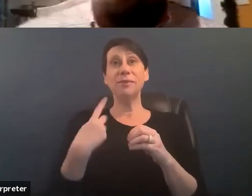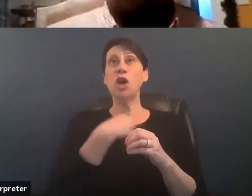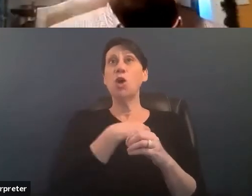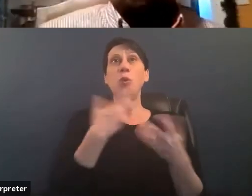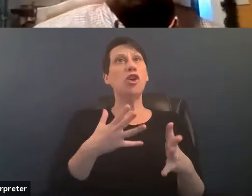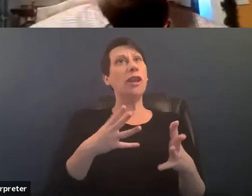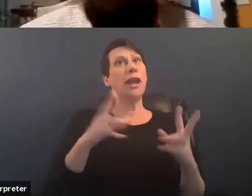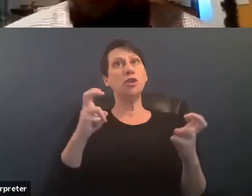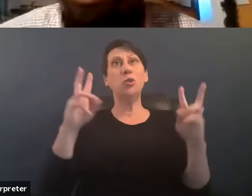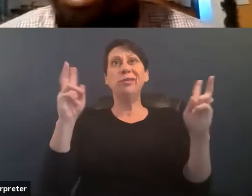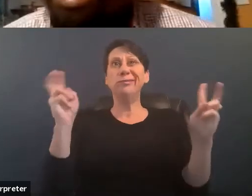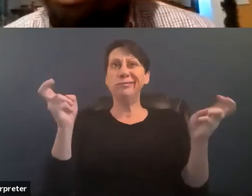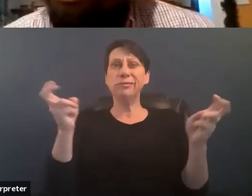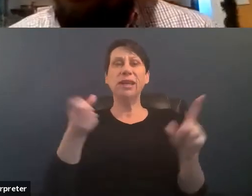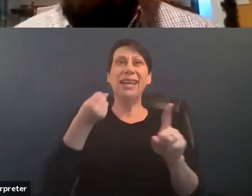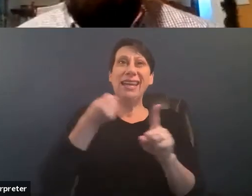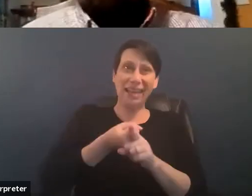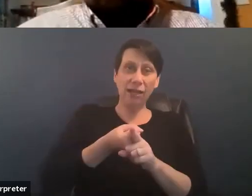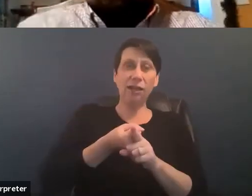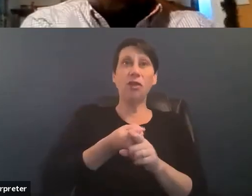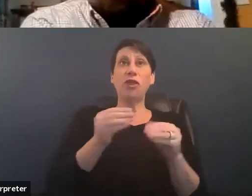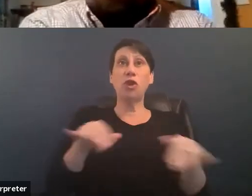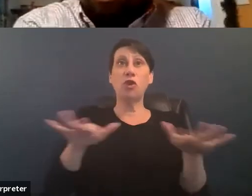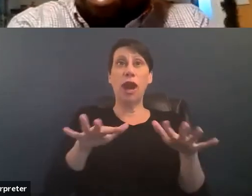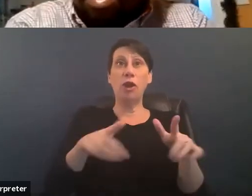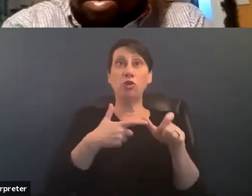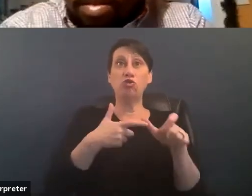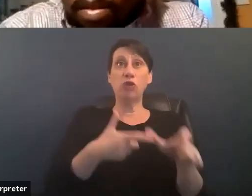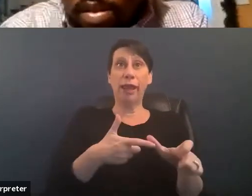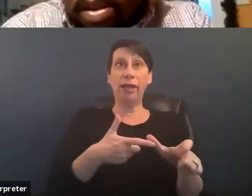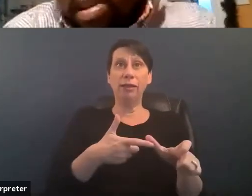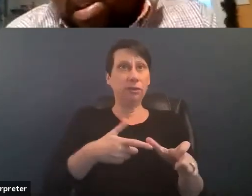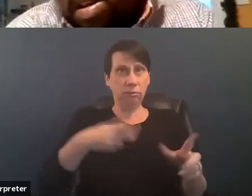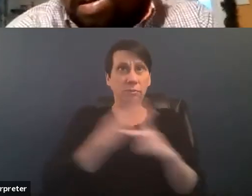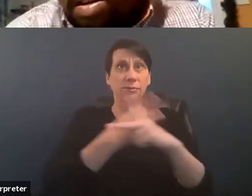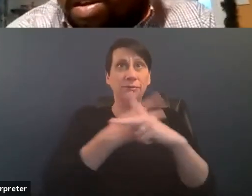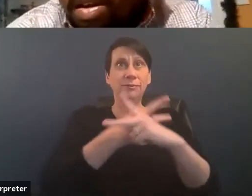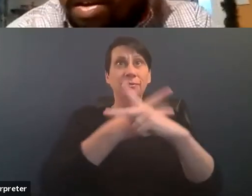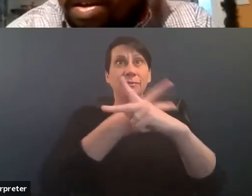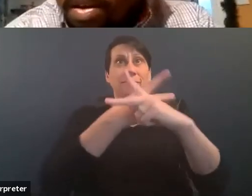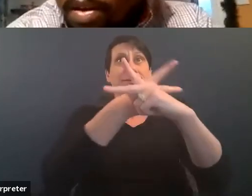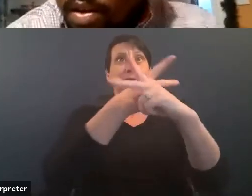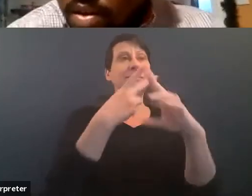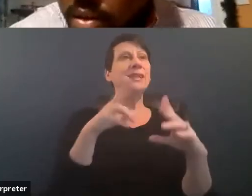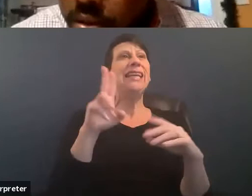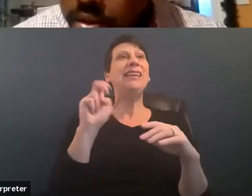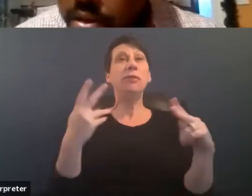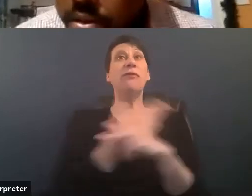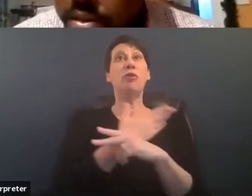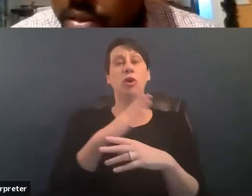ground running before COVID. And it's been very, very challenging, but we were getting the work done.